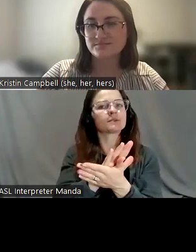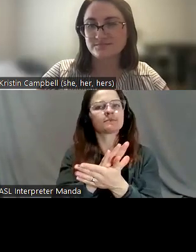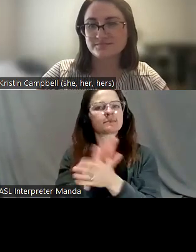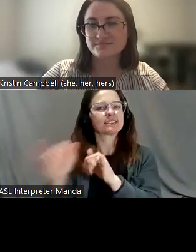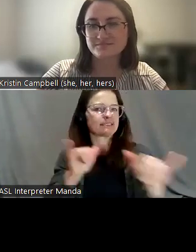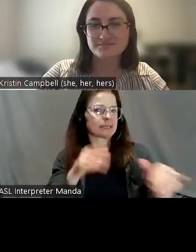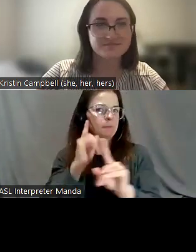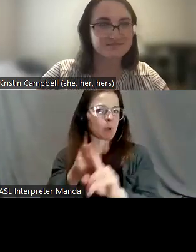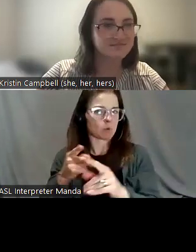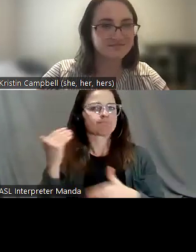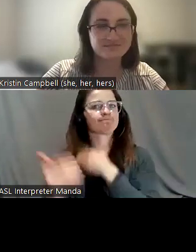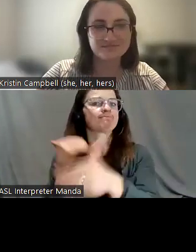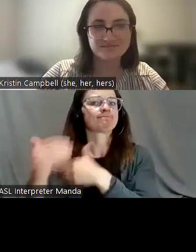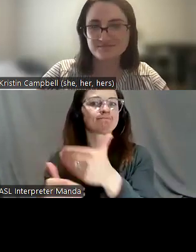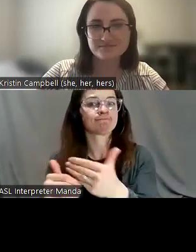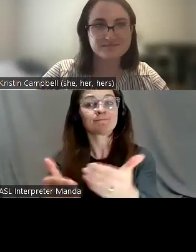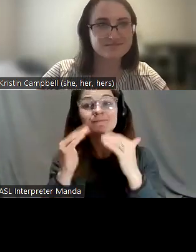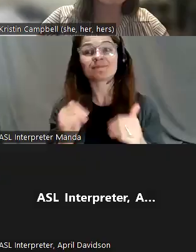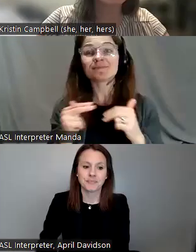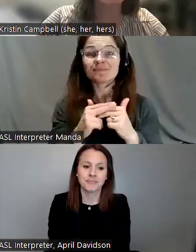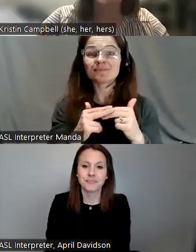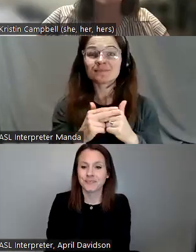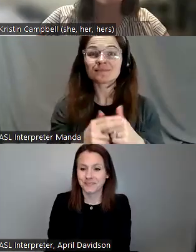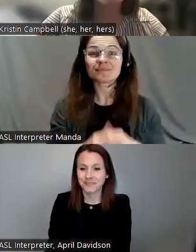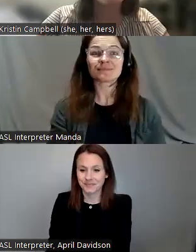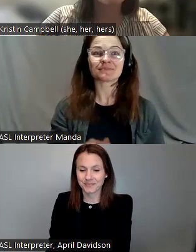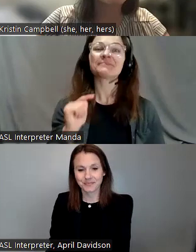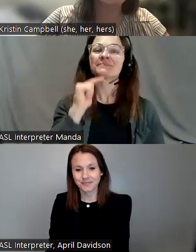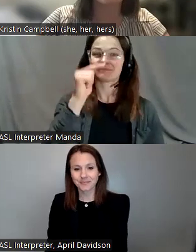well. So next slide, please.